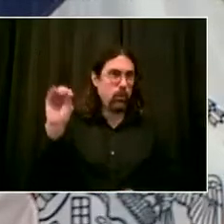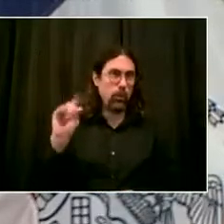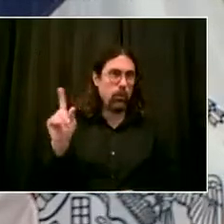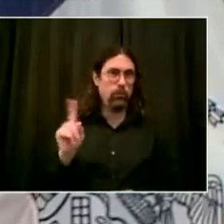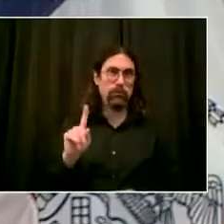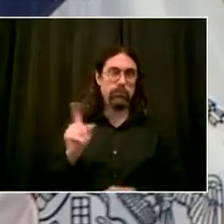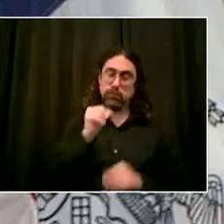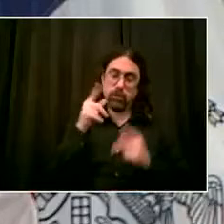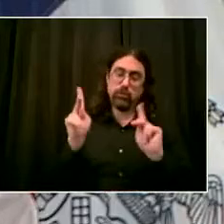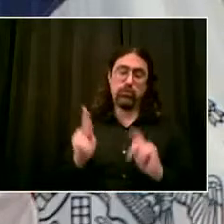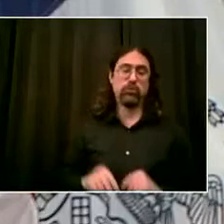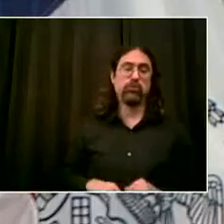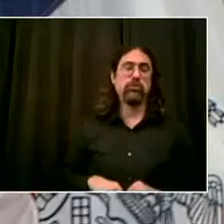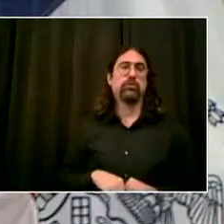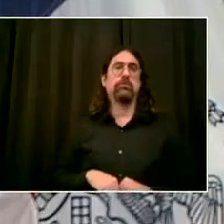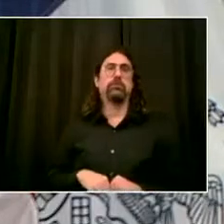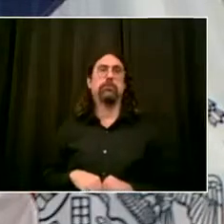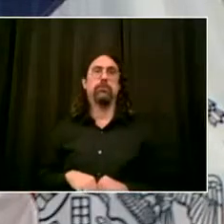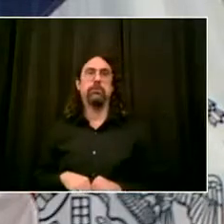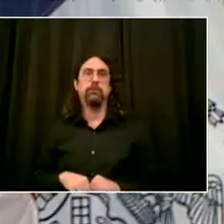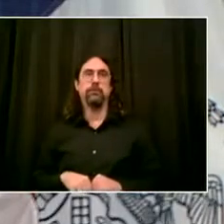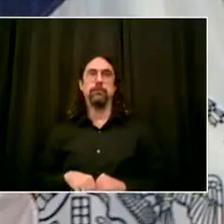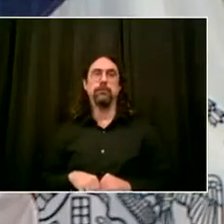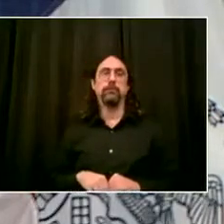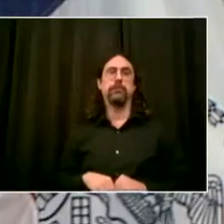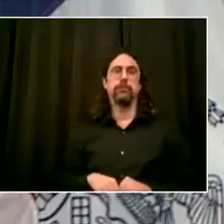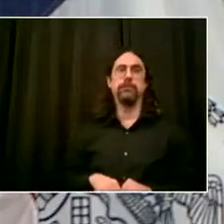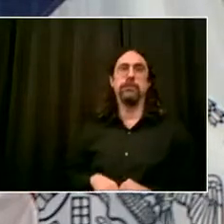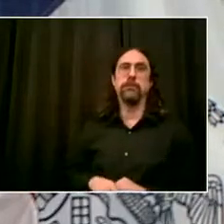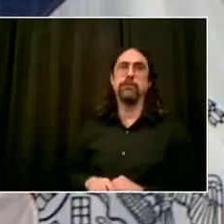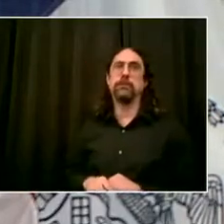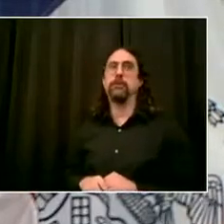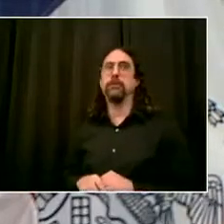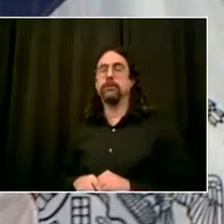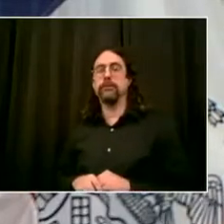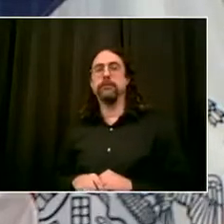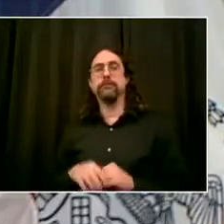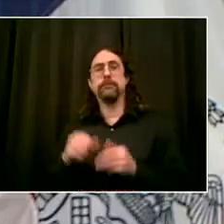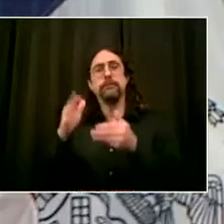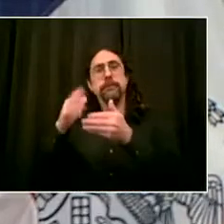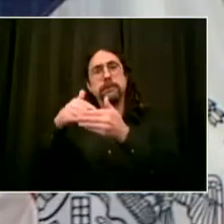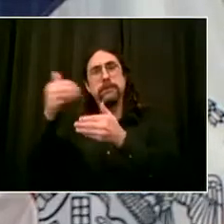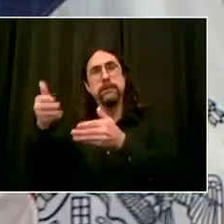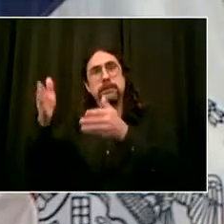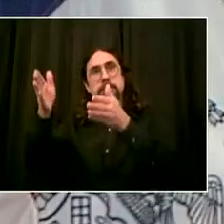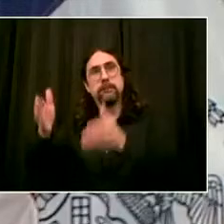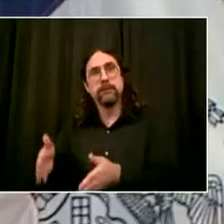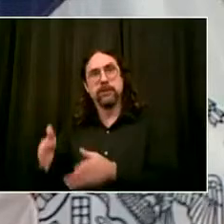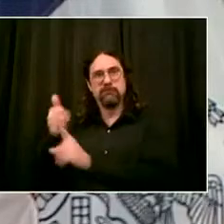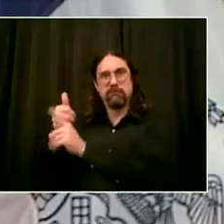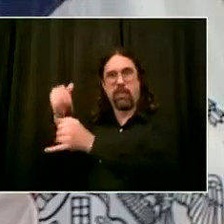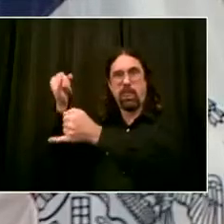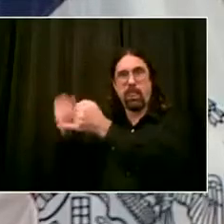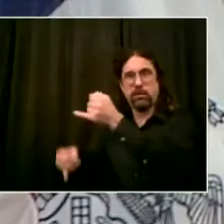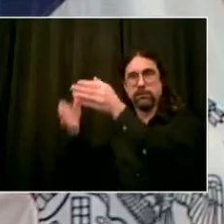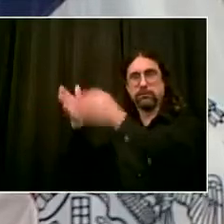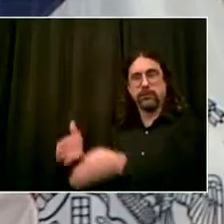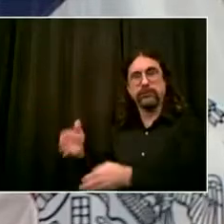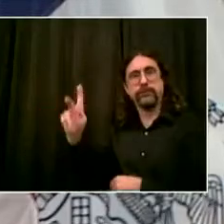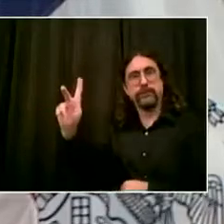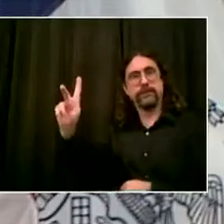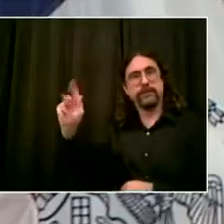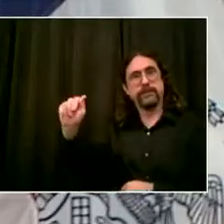question today we'll go to Katie from The Wall Street Journal hey good morning mayor deazi can you hear me yes Katie how are